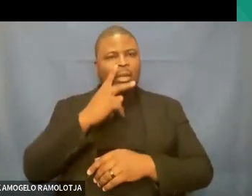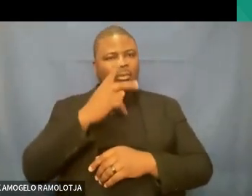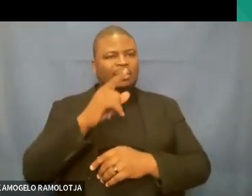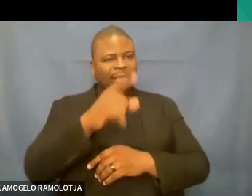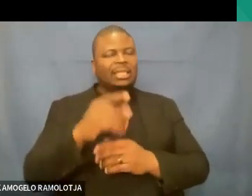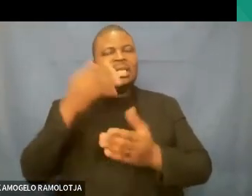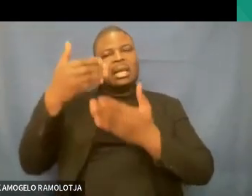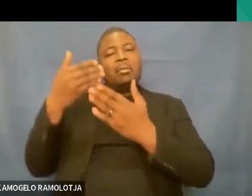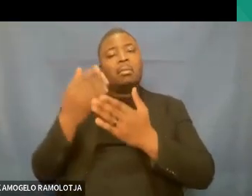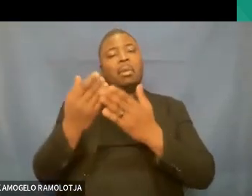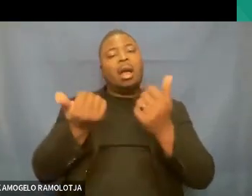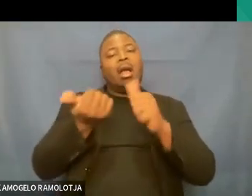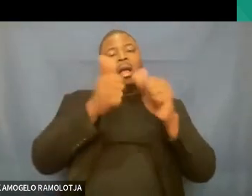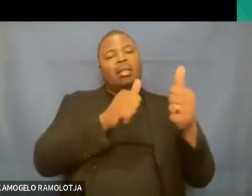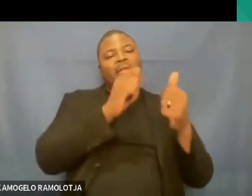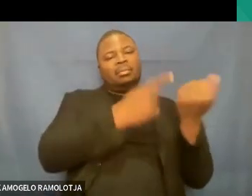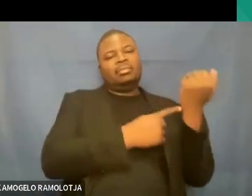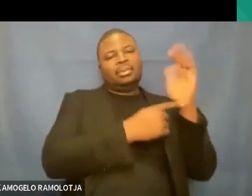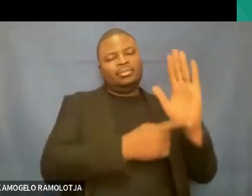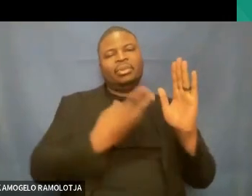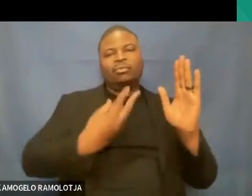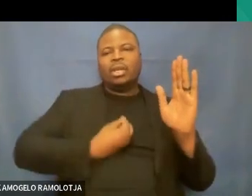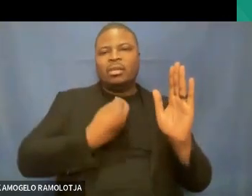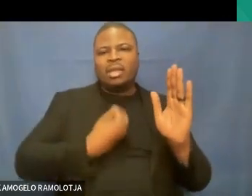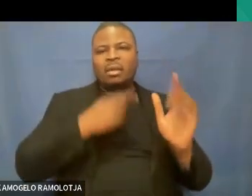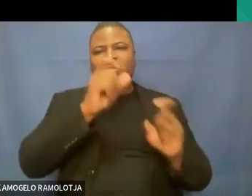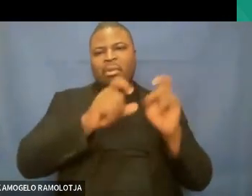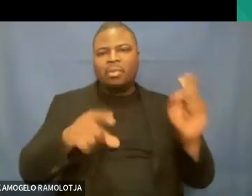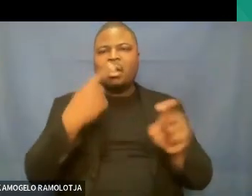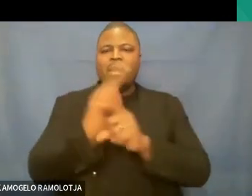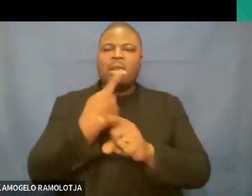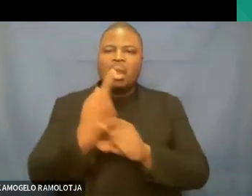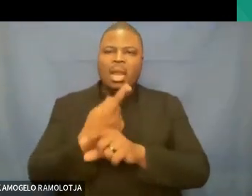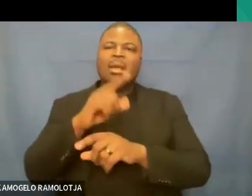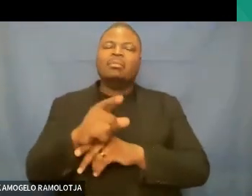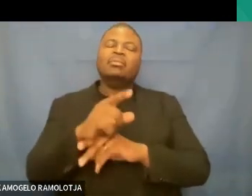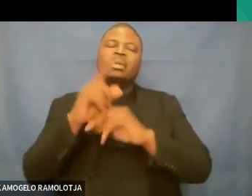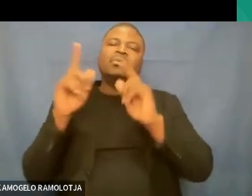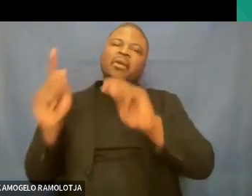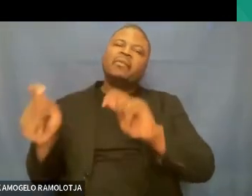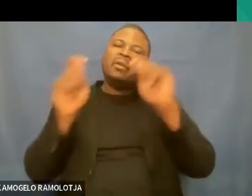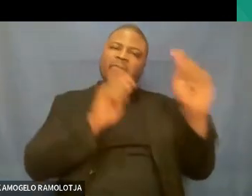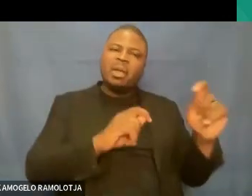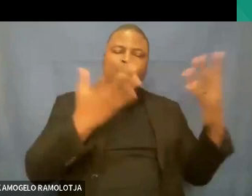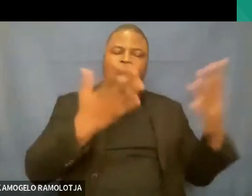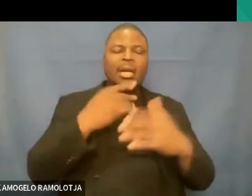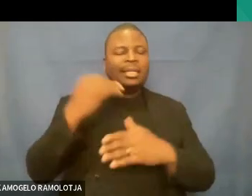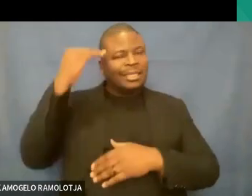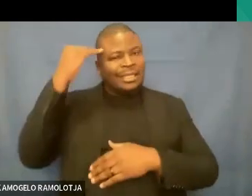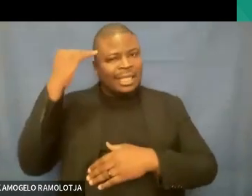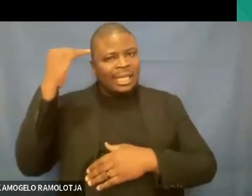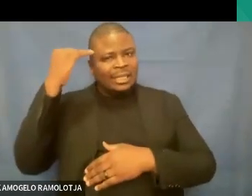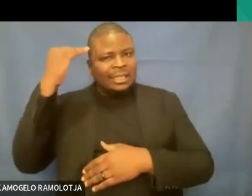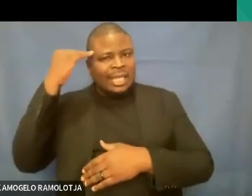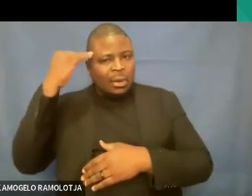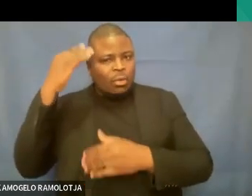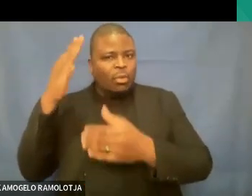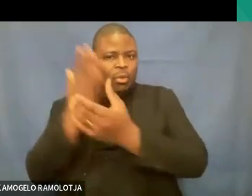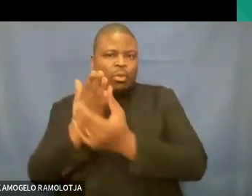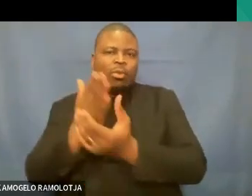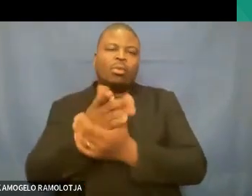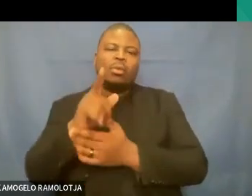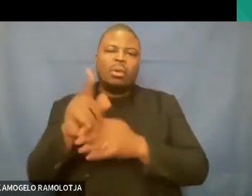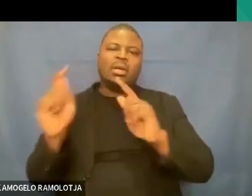was within the adolescents and young people program, there's great referrals internally to psychosocial support. But what is that saying about